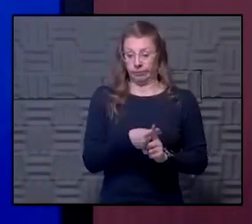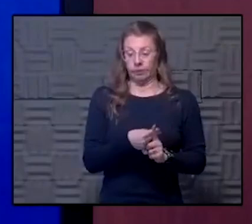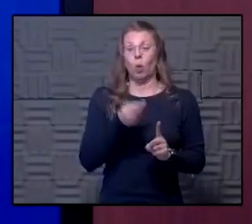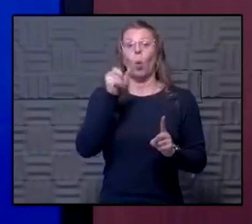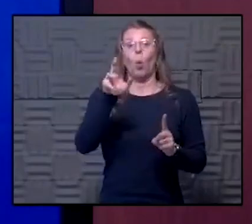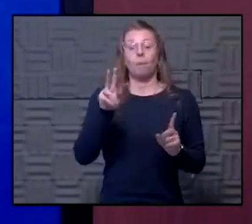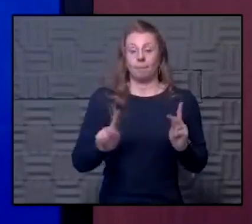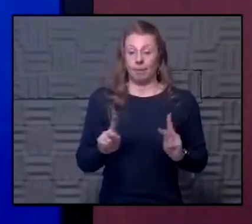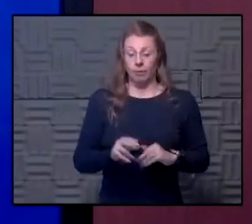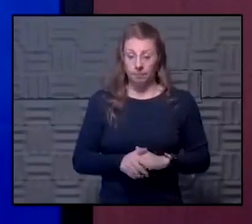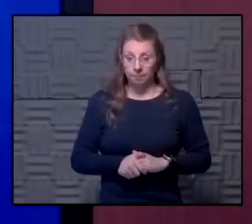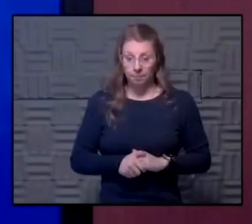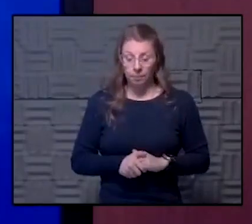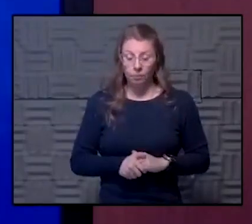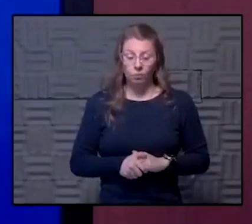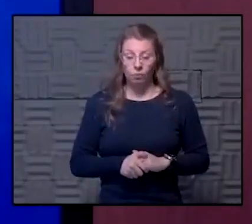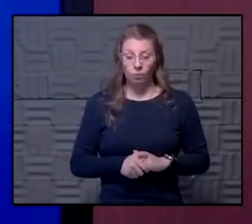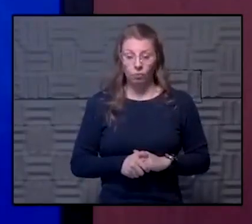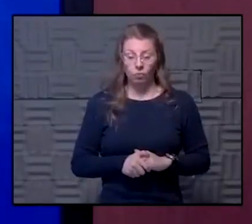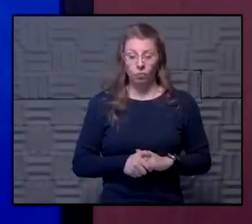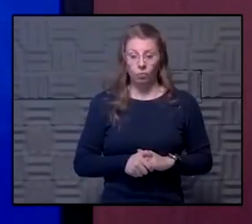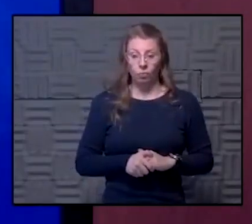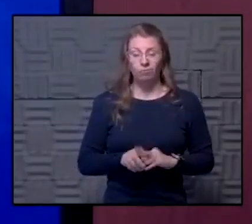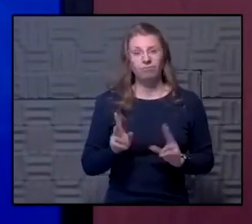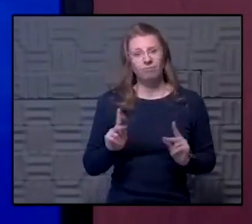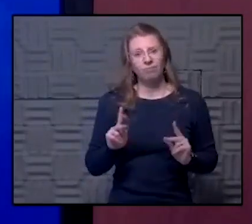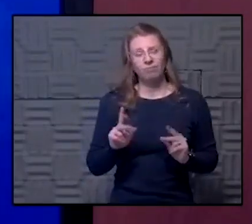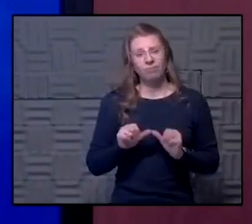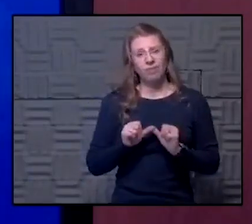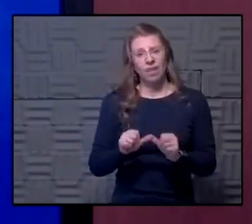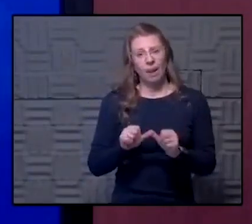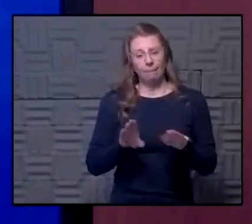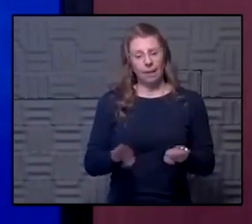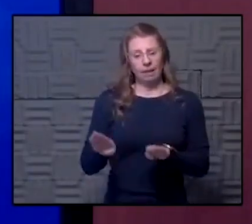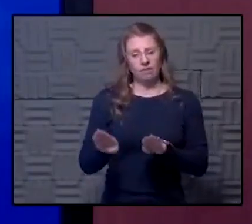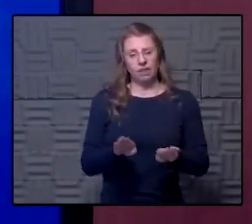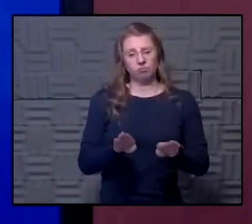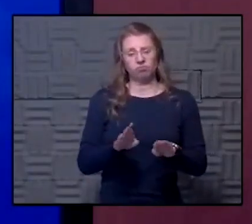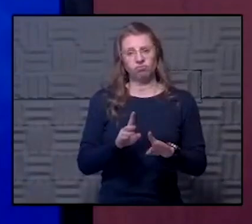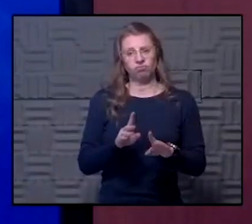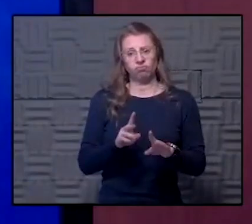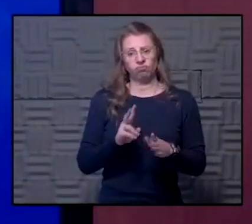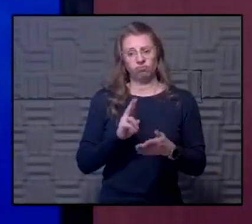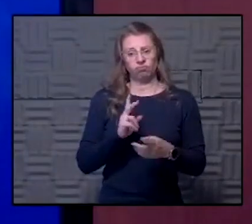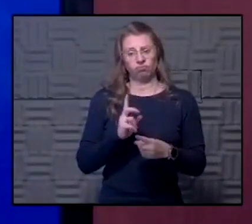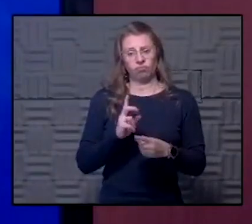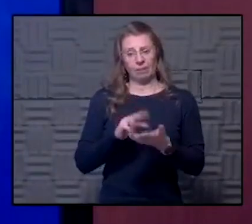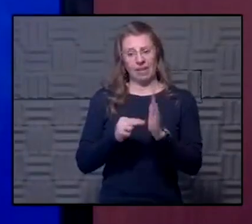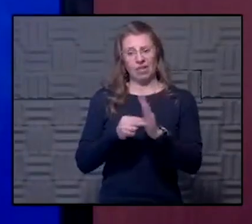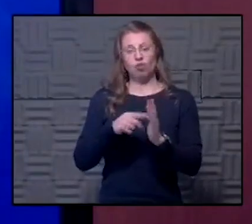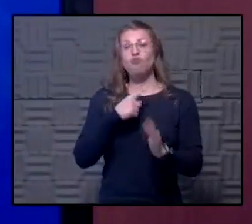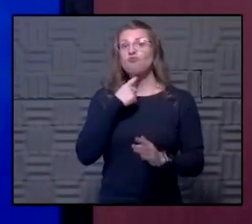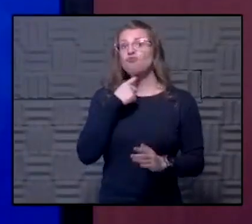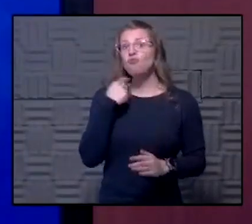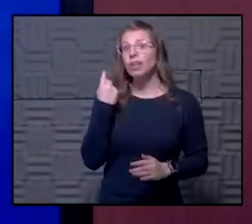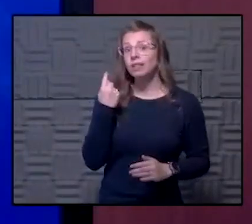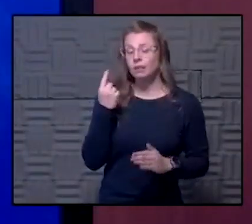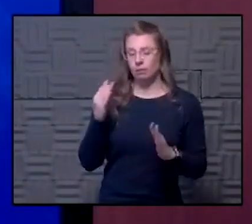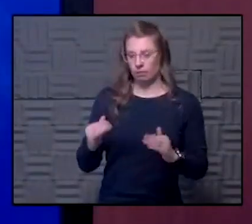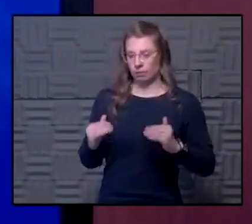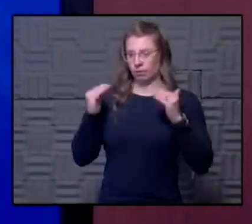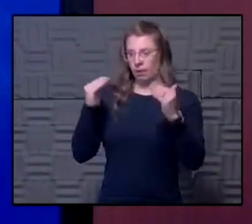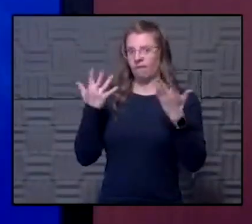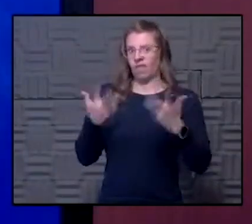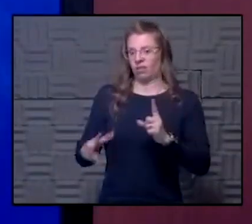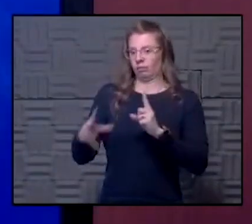are, I'll say, continually behaving in a way that puts them at a higher risk, might have already had it.